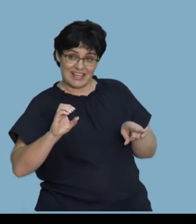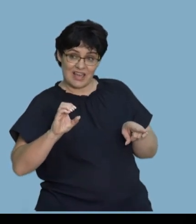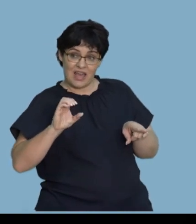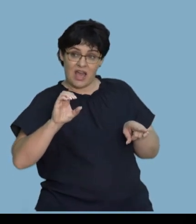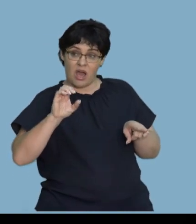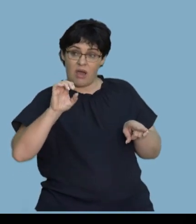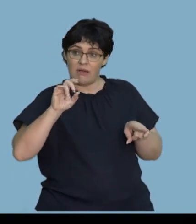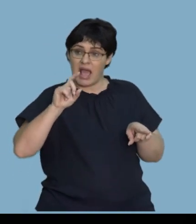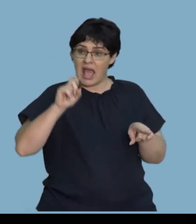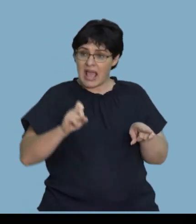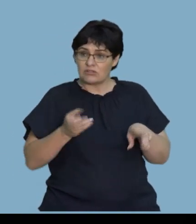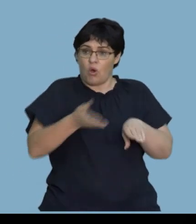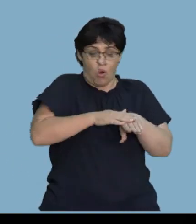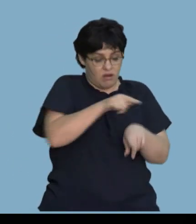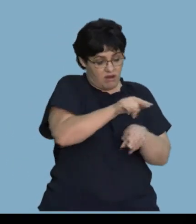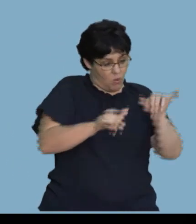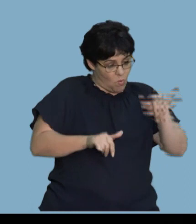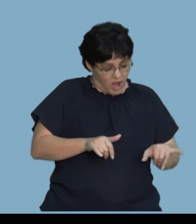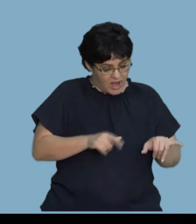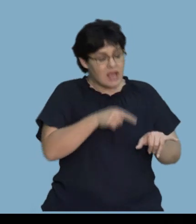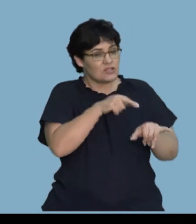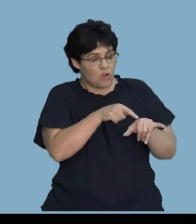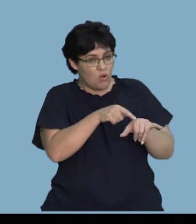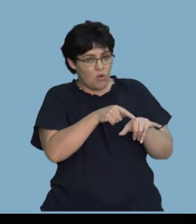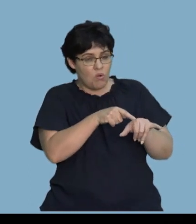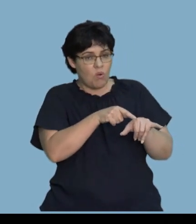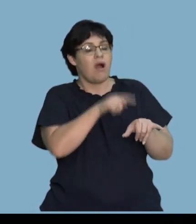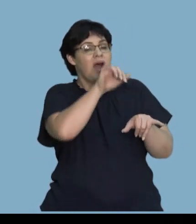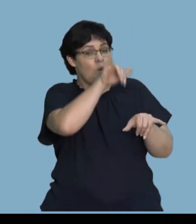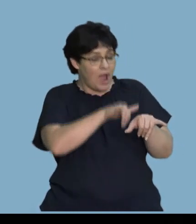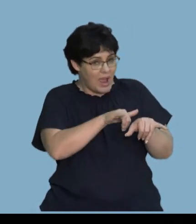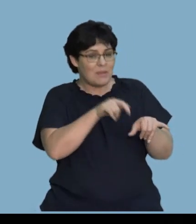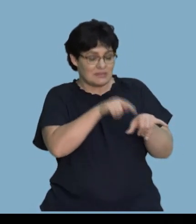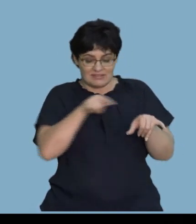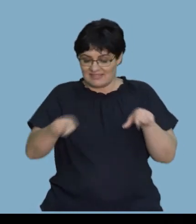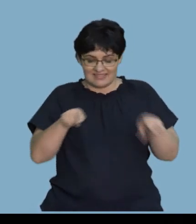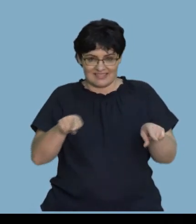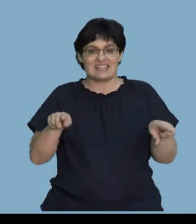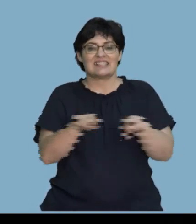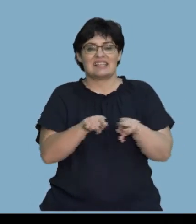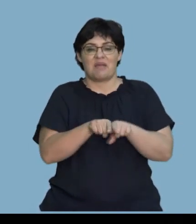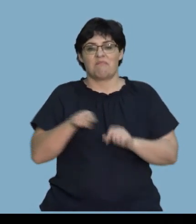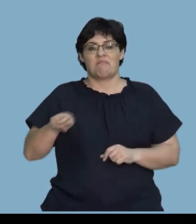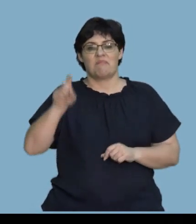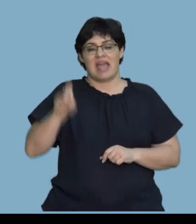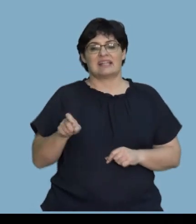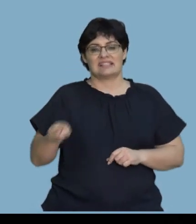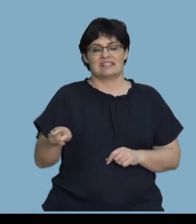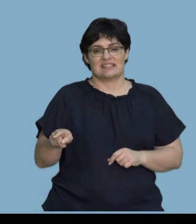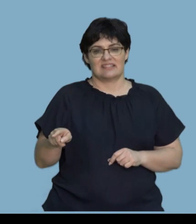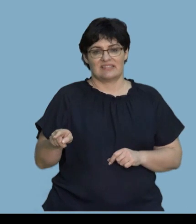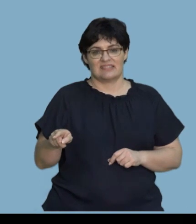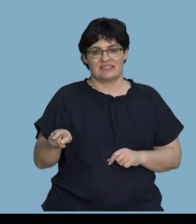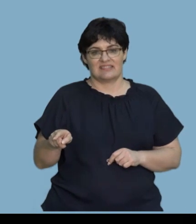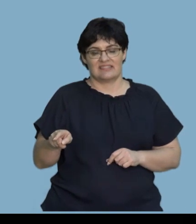it says that the nature of charge of sphere y must be the same as that of sphere x, right?